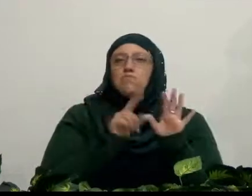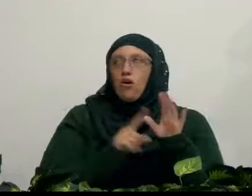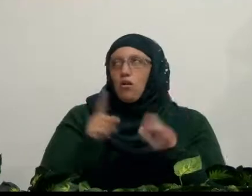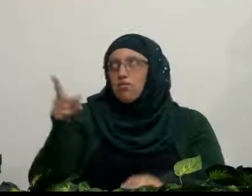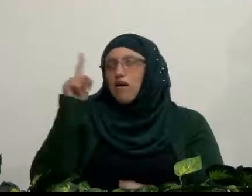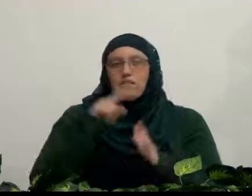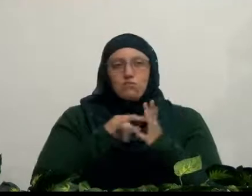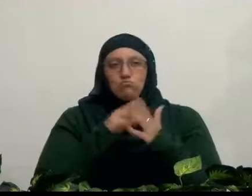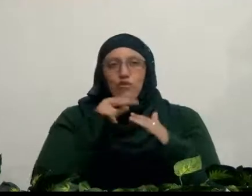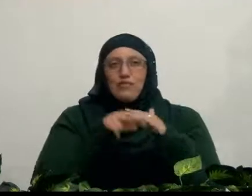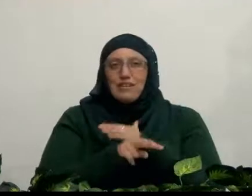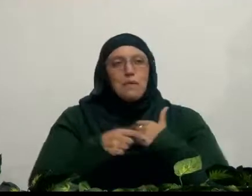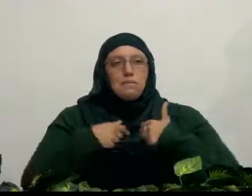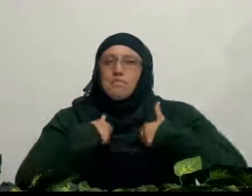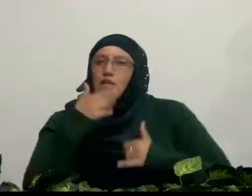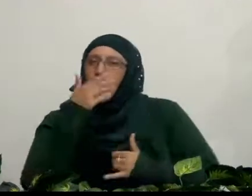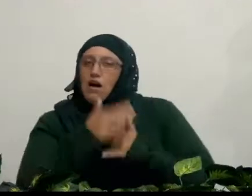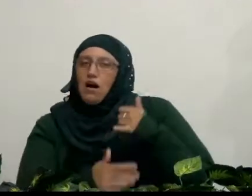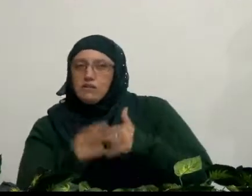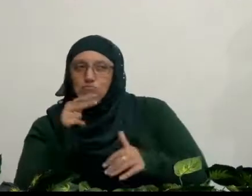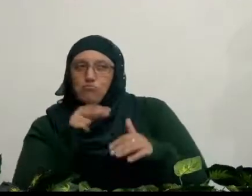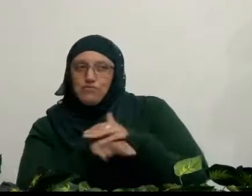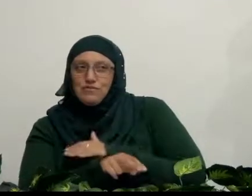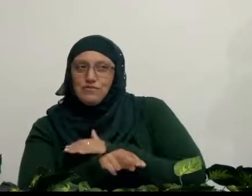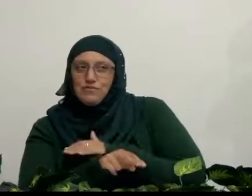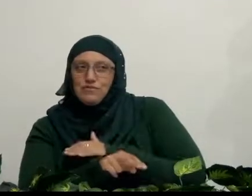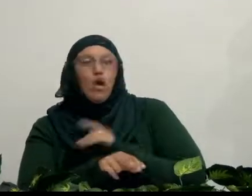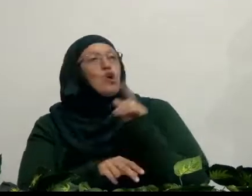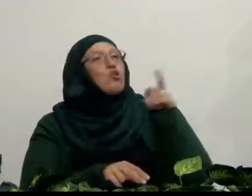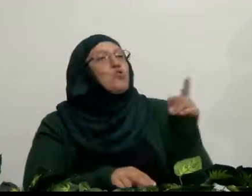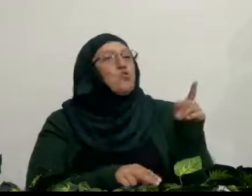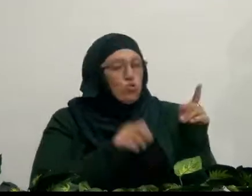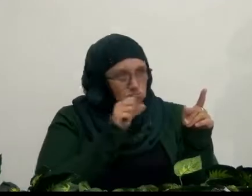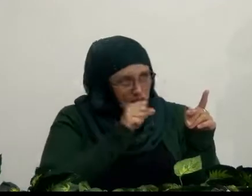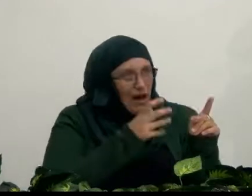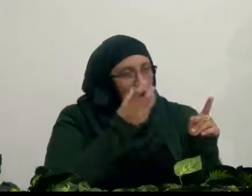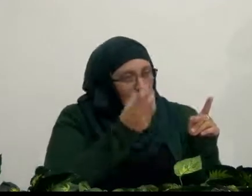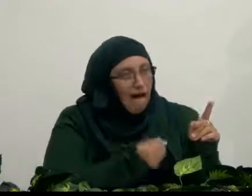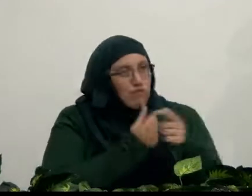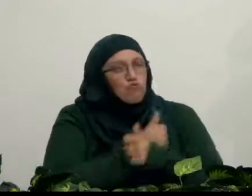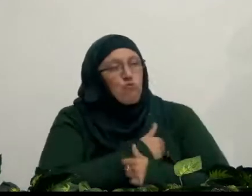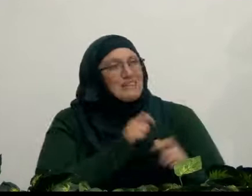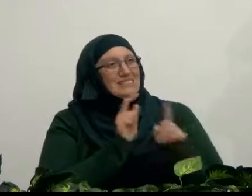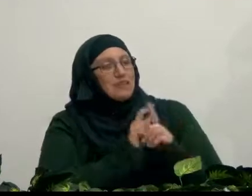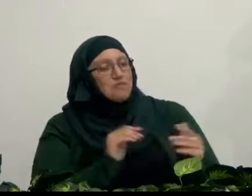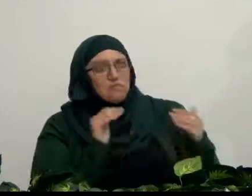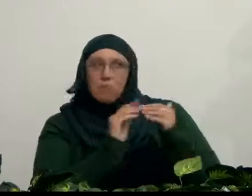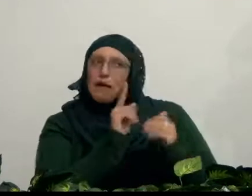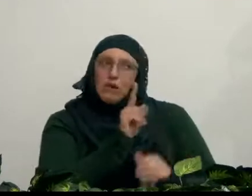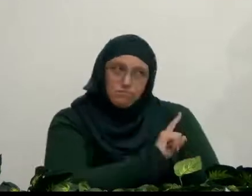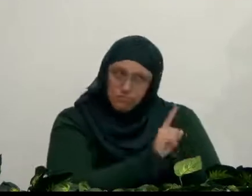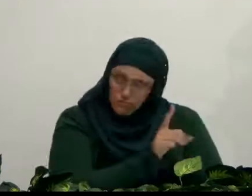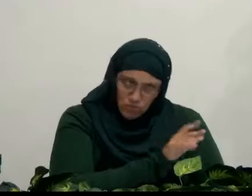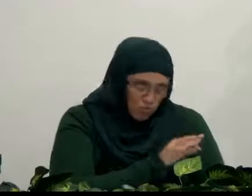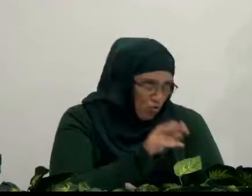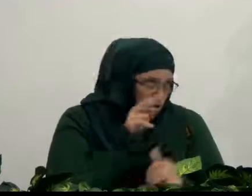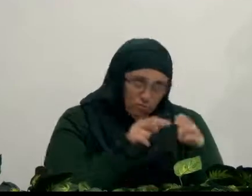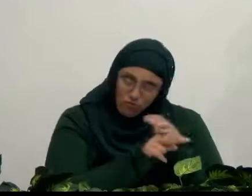enjoy all the positions that Harun enjoyed except the prophecy. You are not a prophet. Less than that,